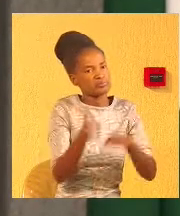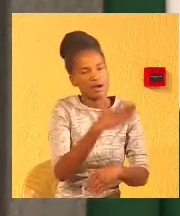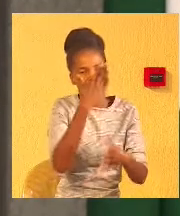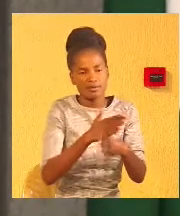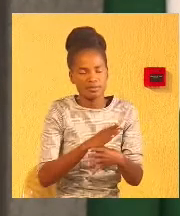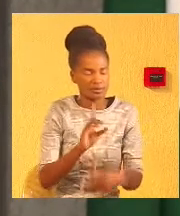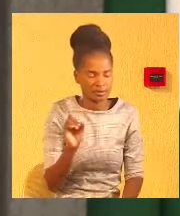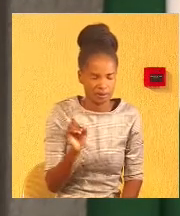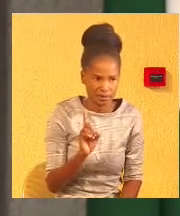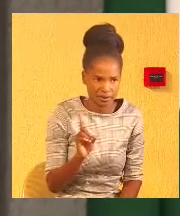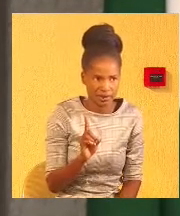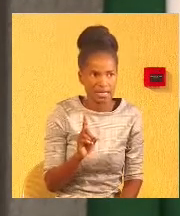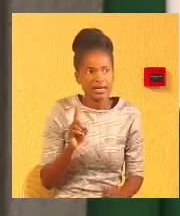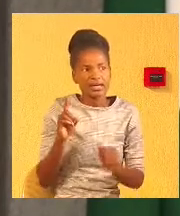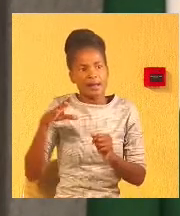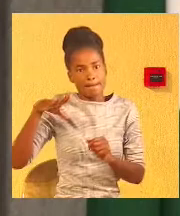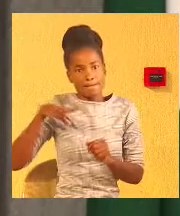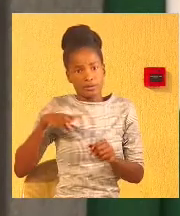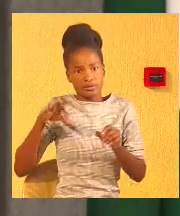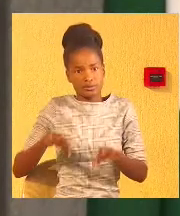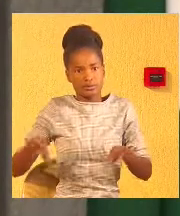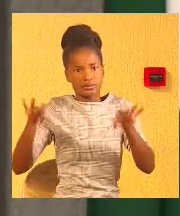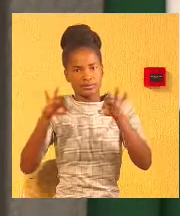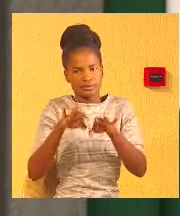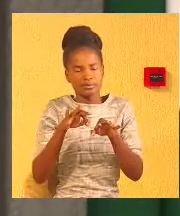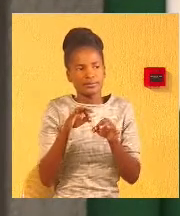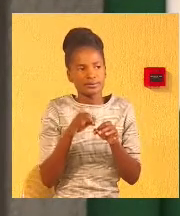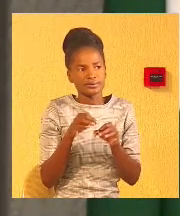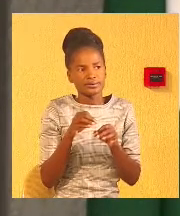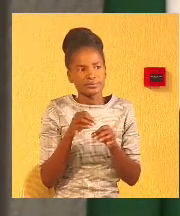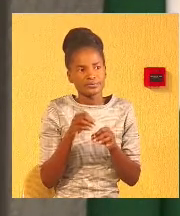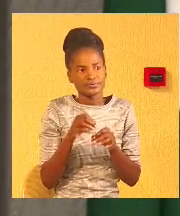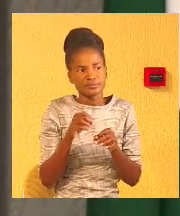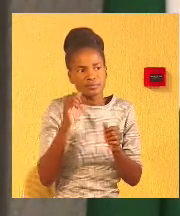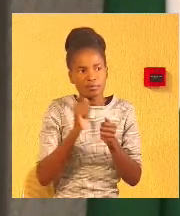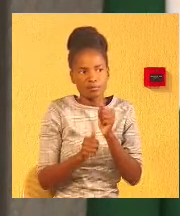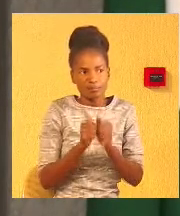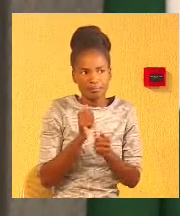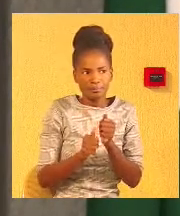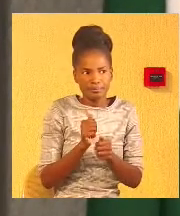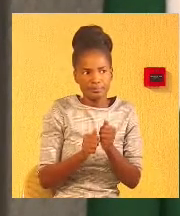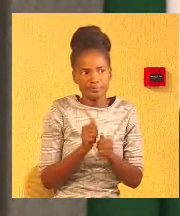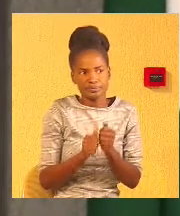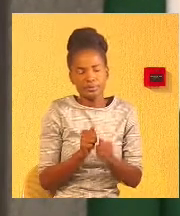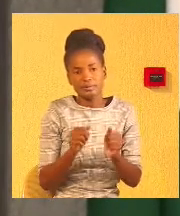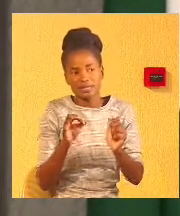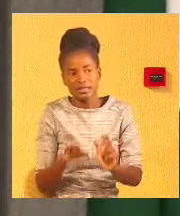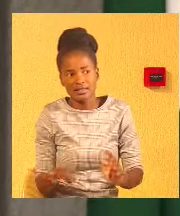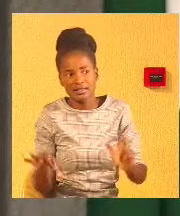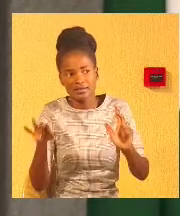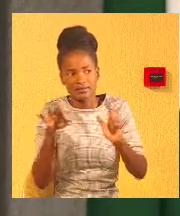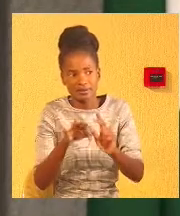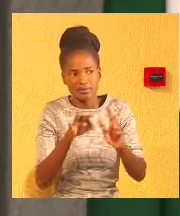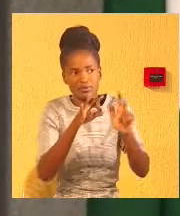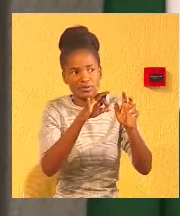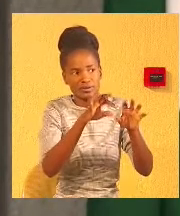And are doing, because we need to understand there's huge diversification which took place with farmers taking on